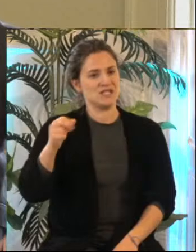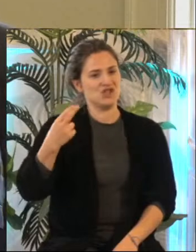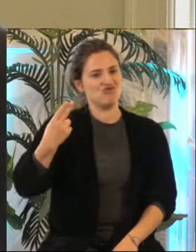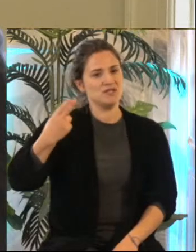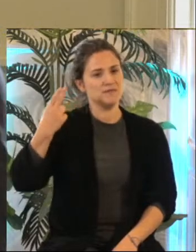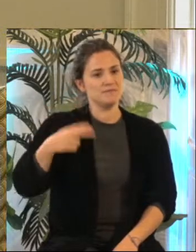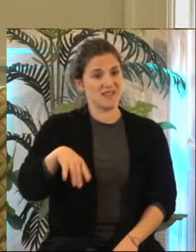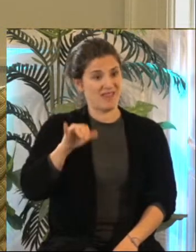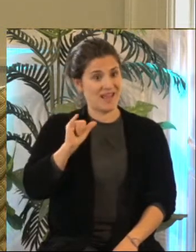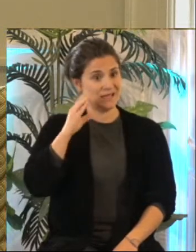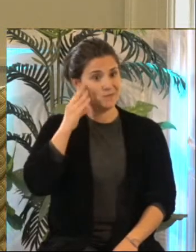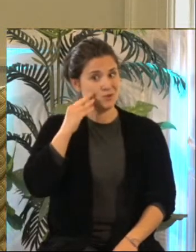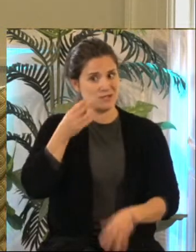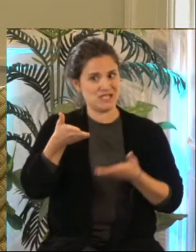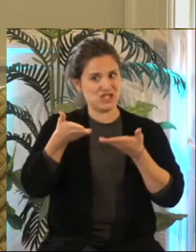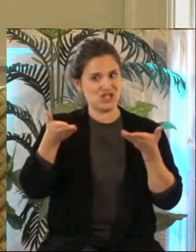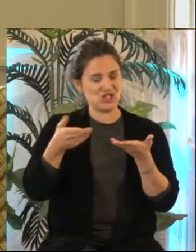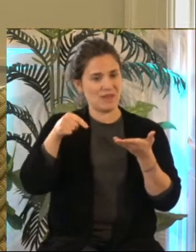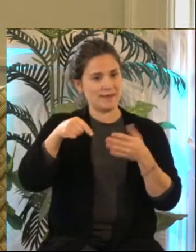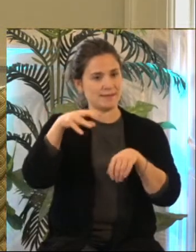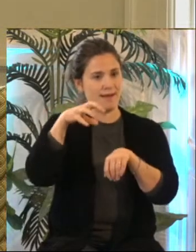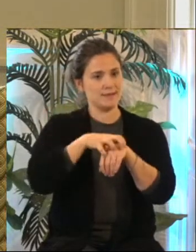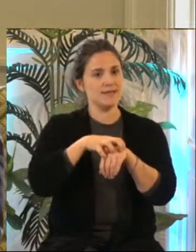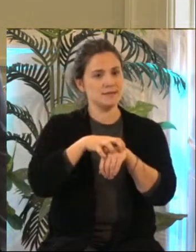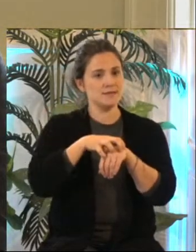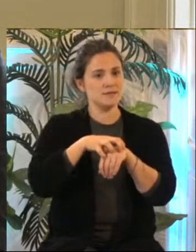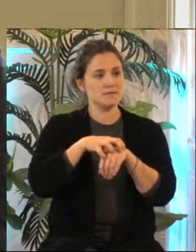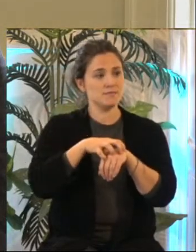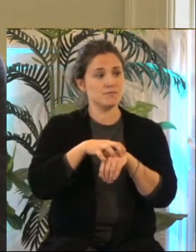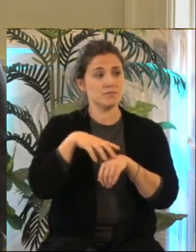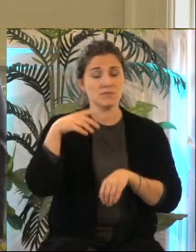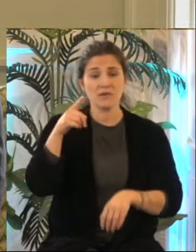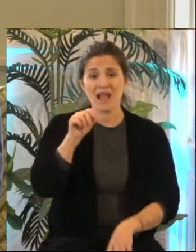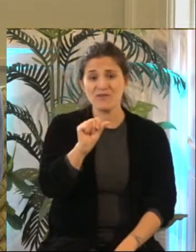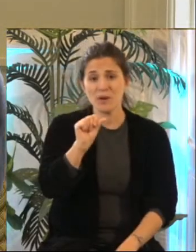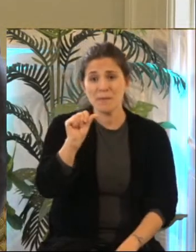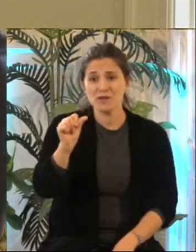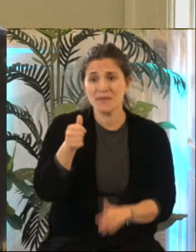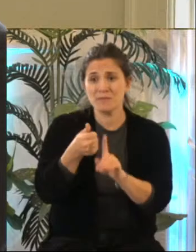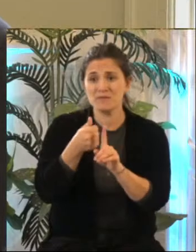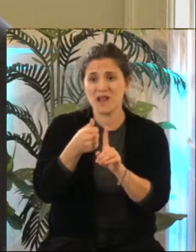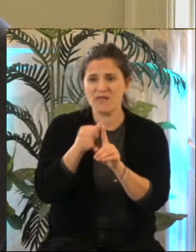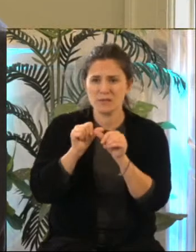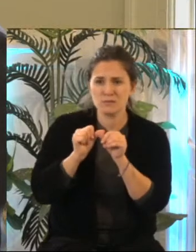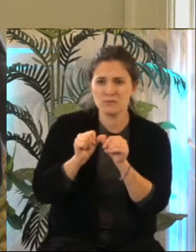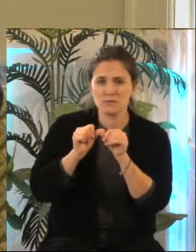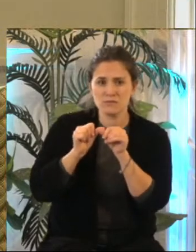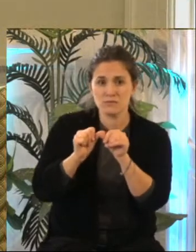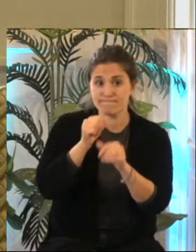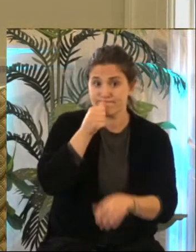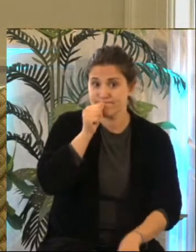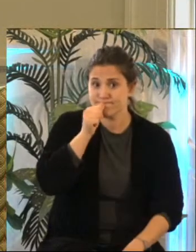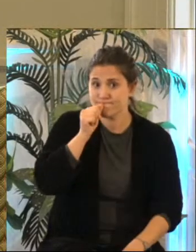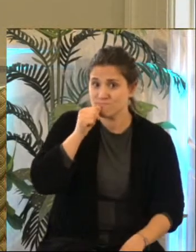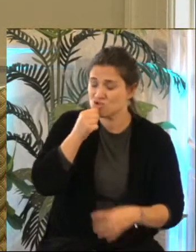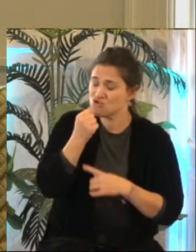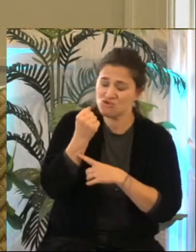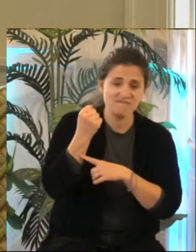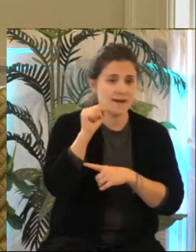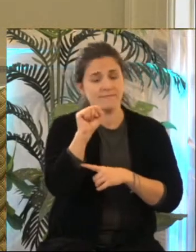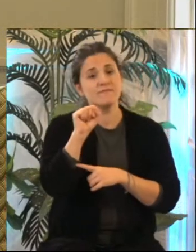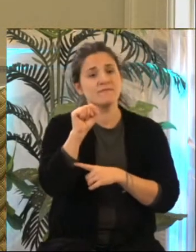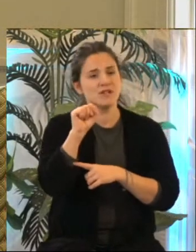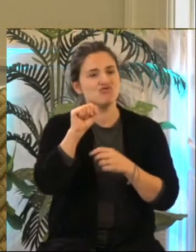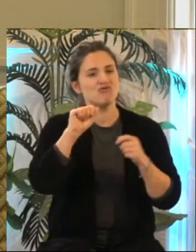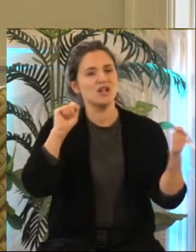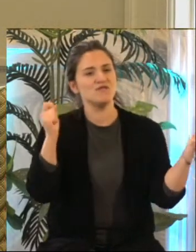in this continent. The ways that African Americans have endured and survived and transformed